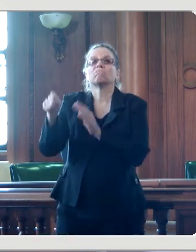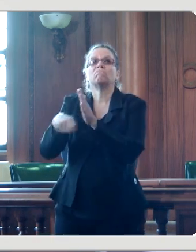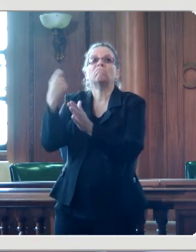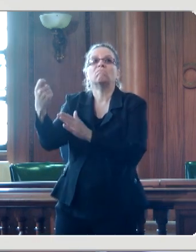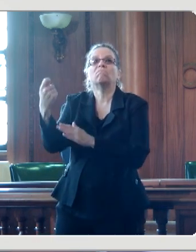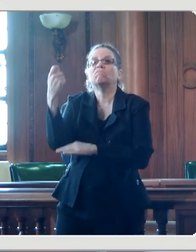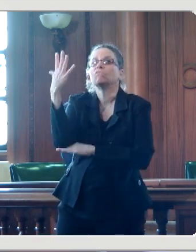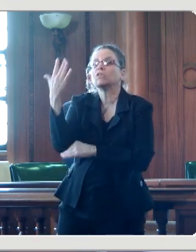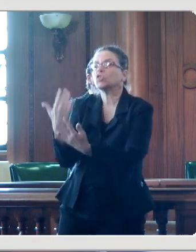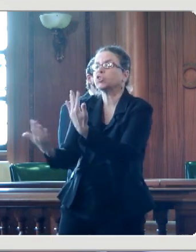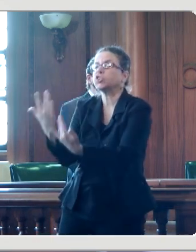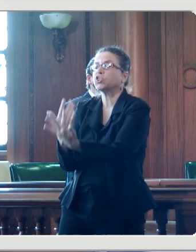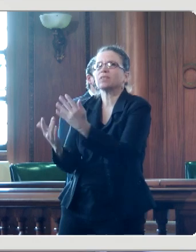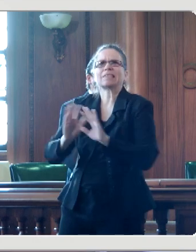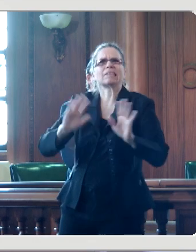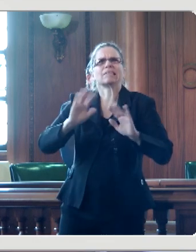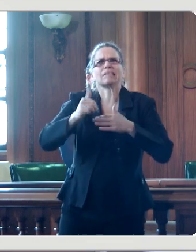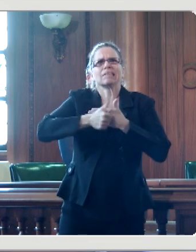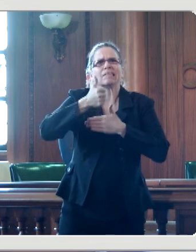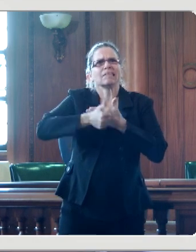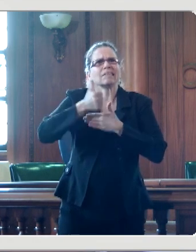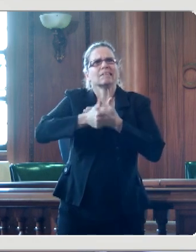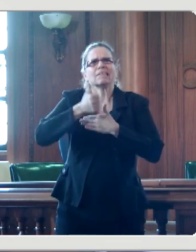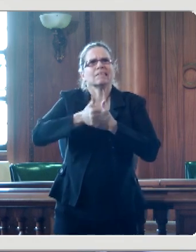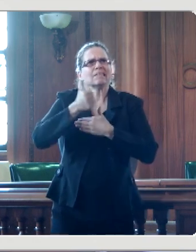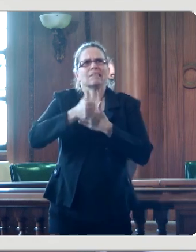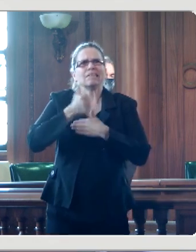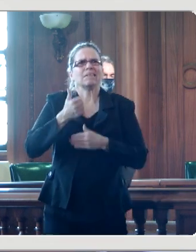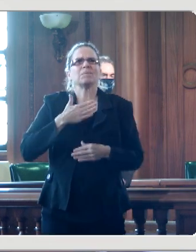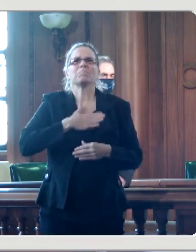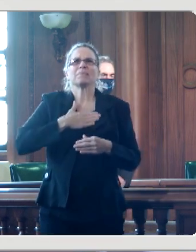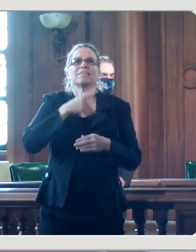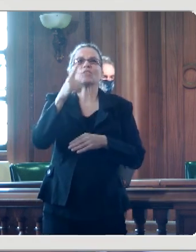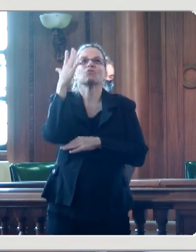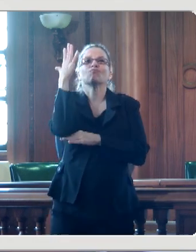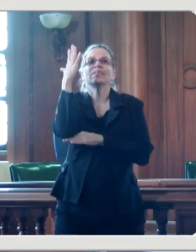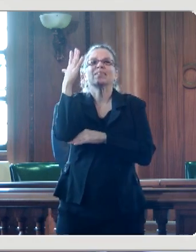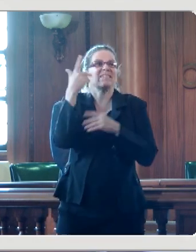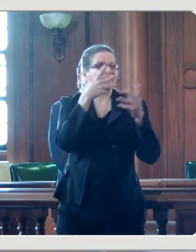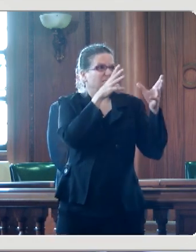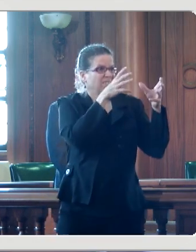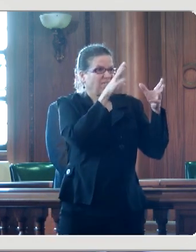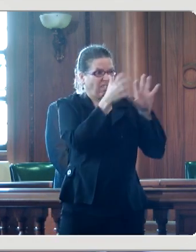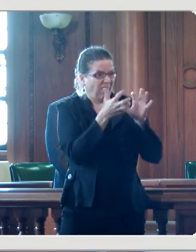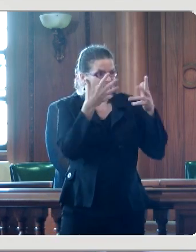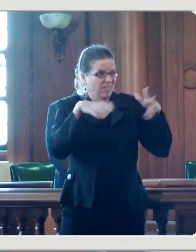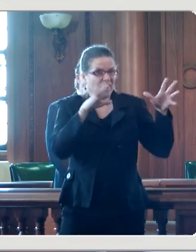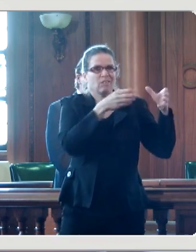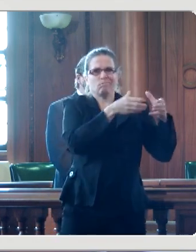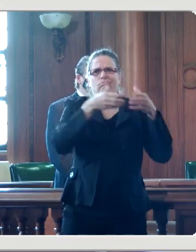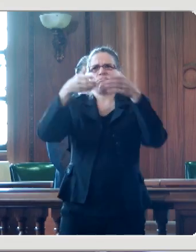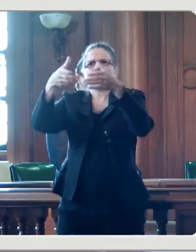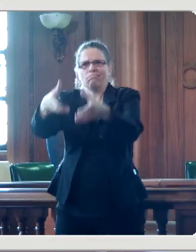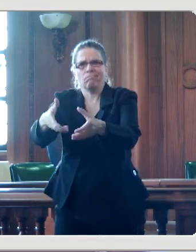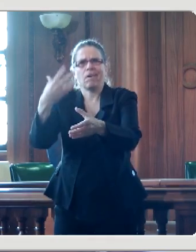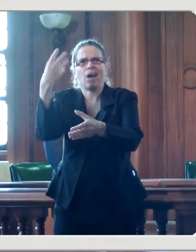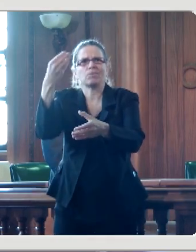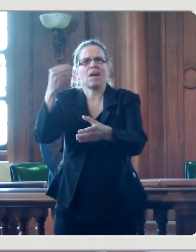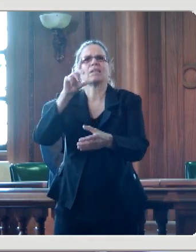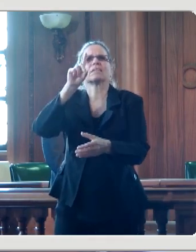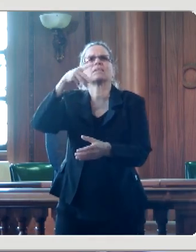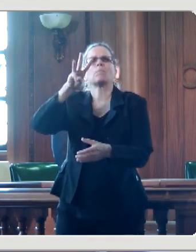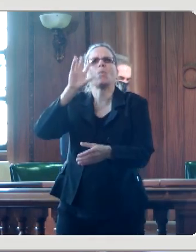Let the DPW pick it up. And that's all I've got for this week. Again, thank you to everybody, and have a great